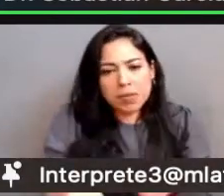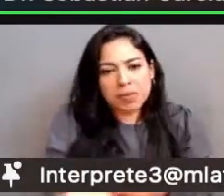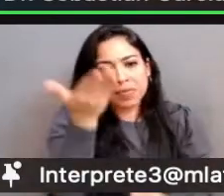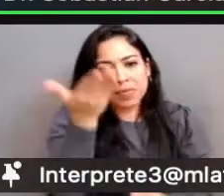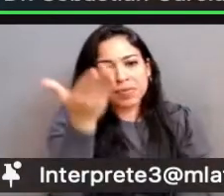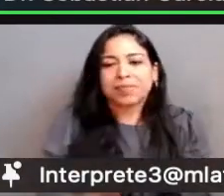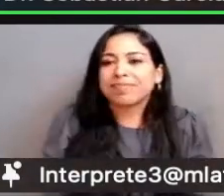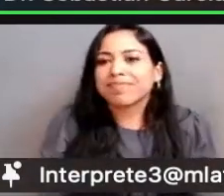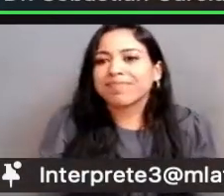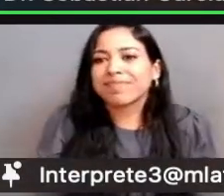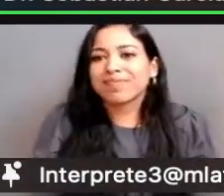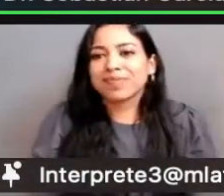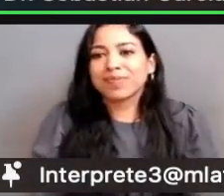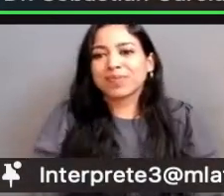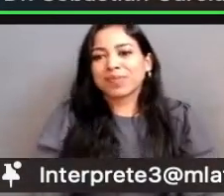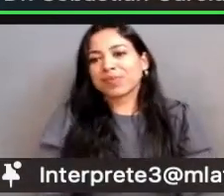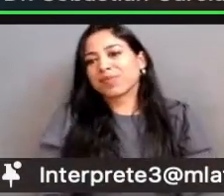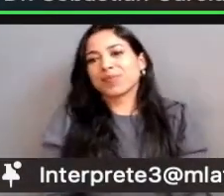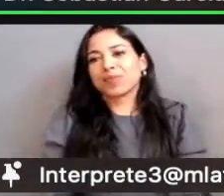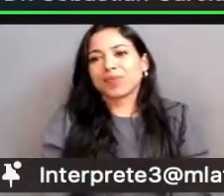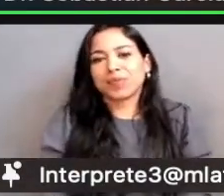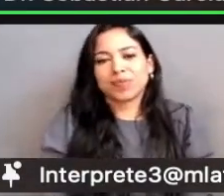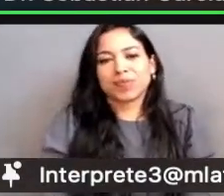Please, Dr. Mujica, the floor is yours.